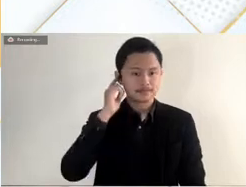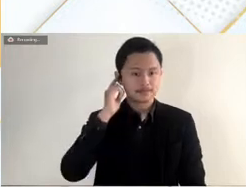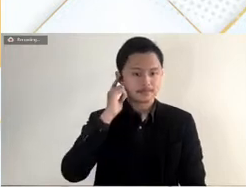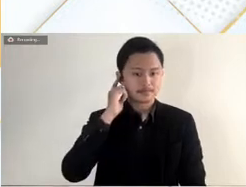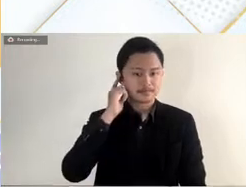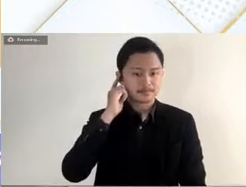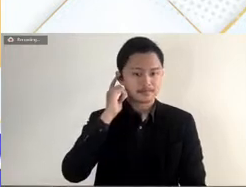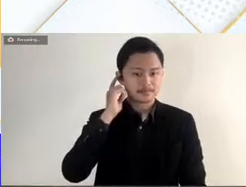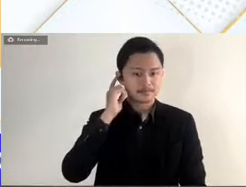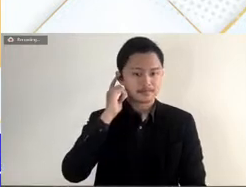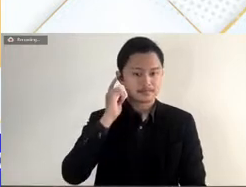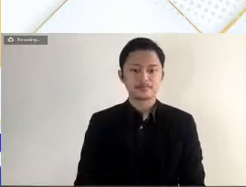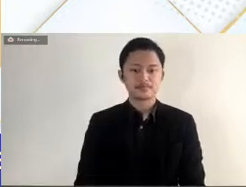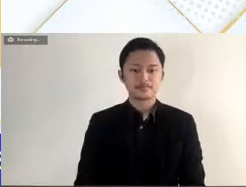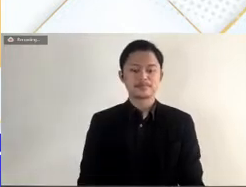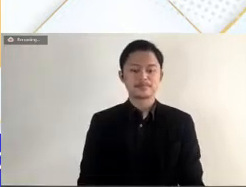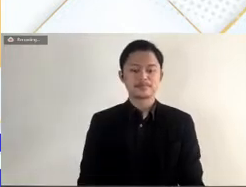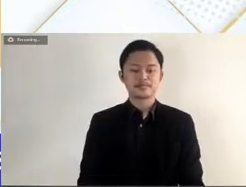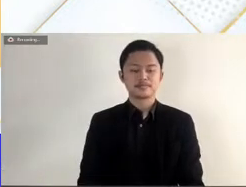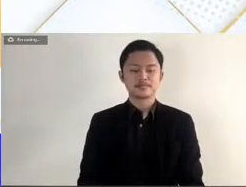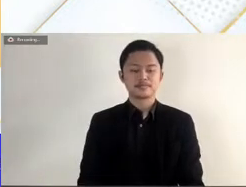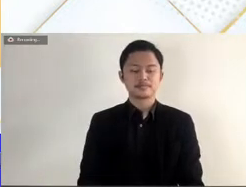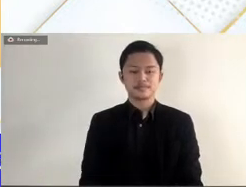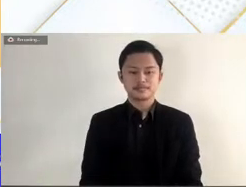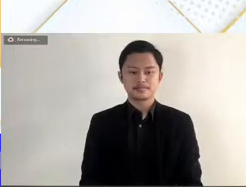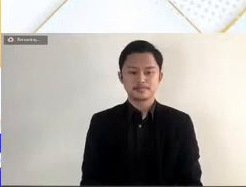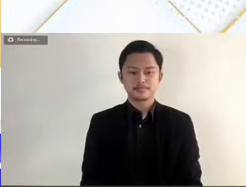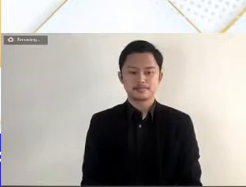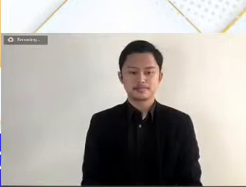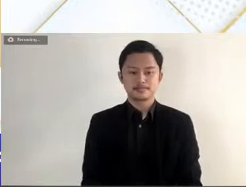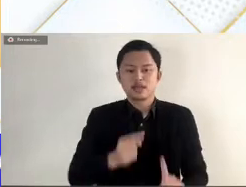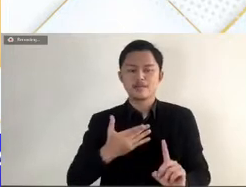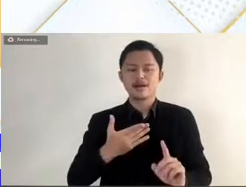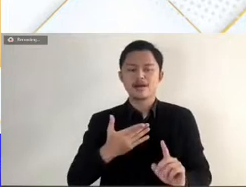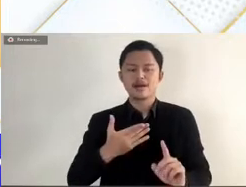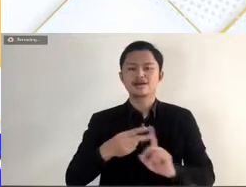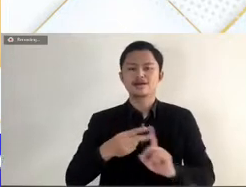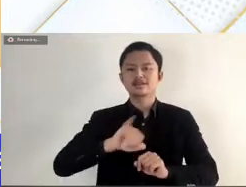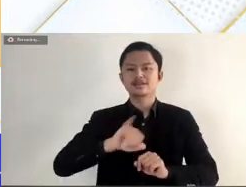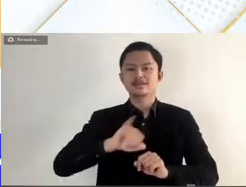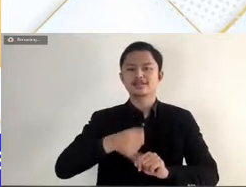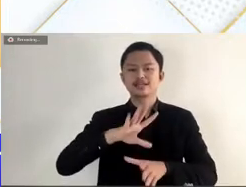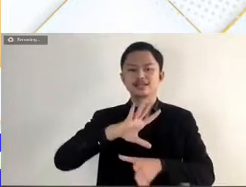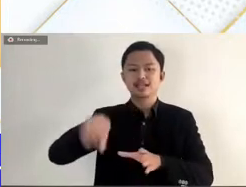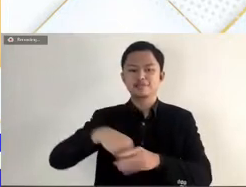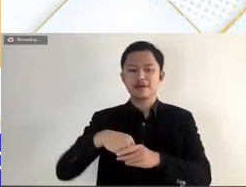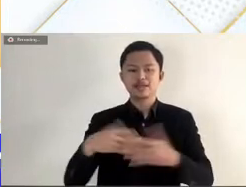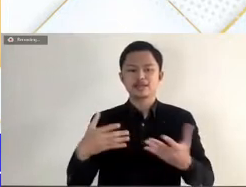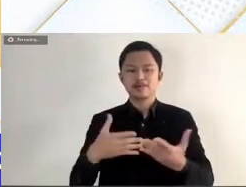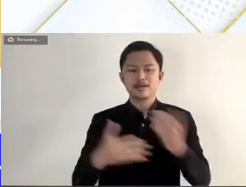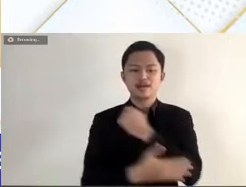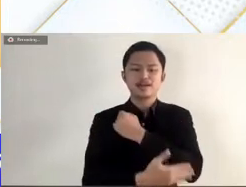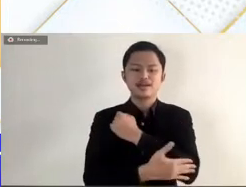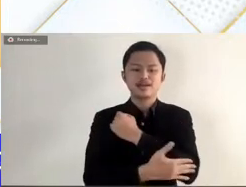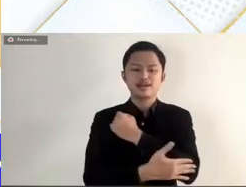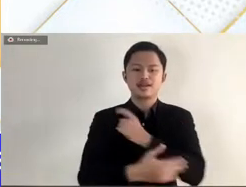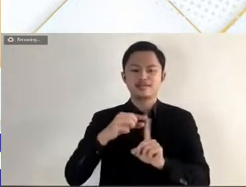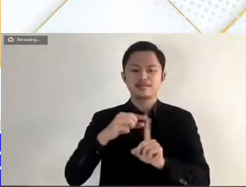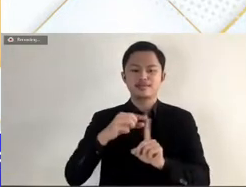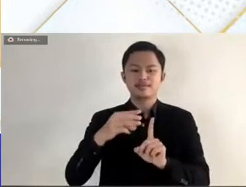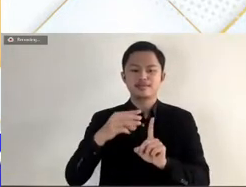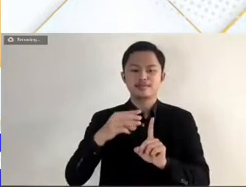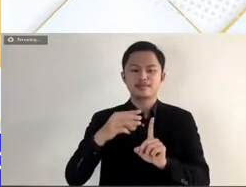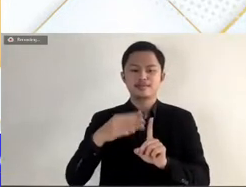he took pride in Fiji's contributions to United Nations 165 peacekeepers deployed, and